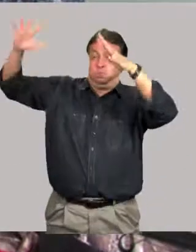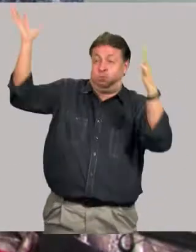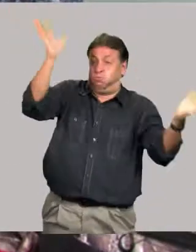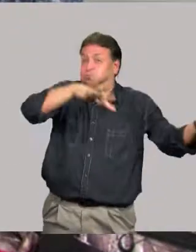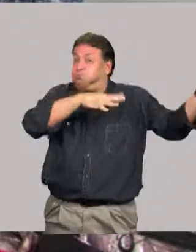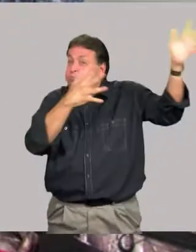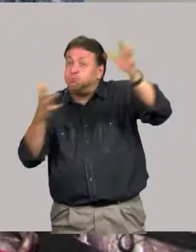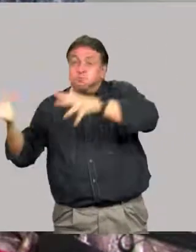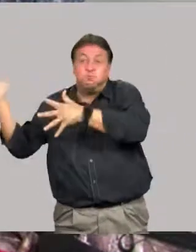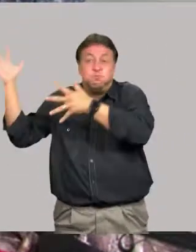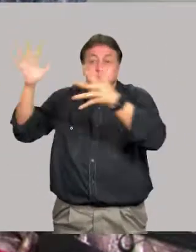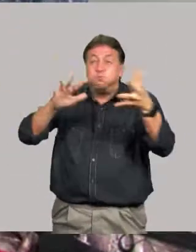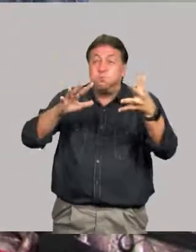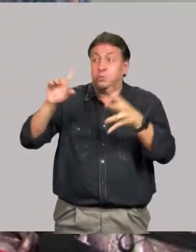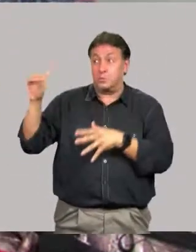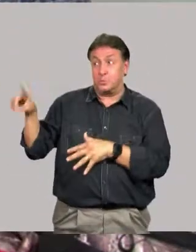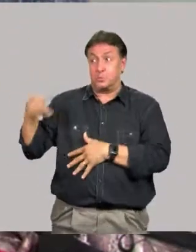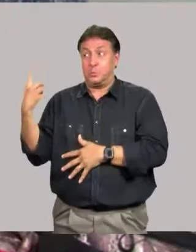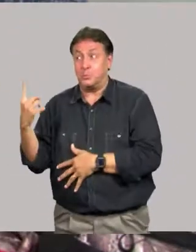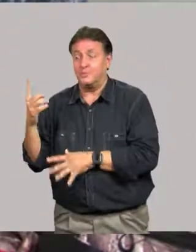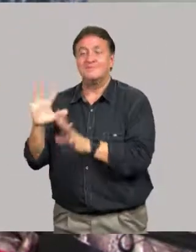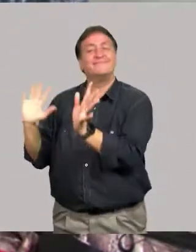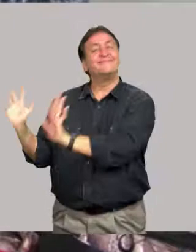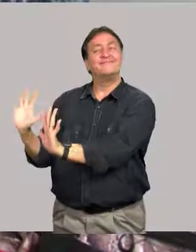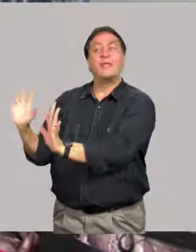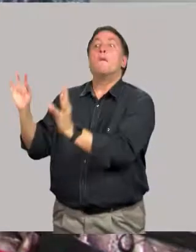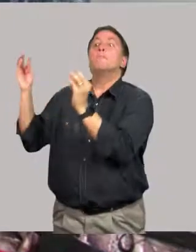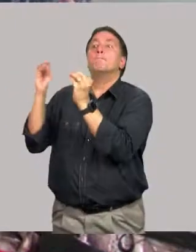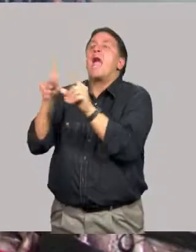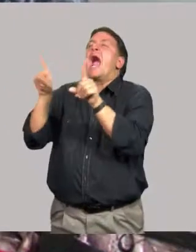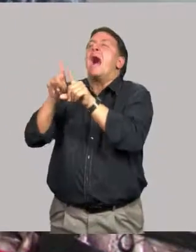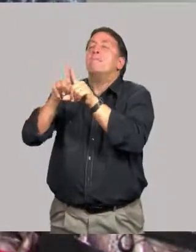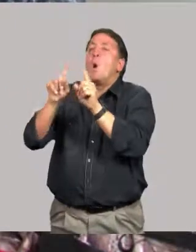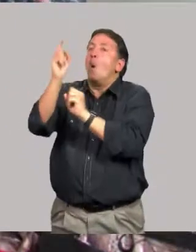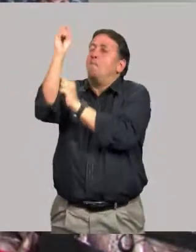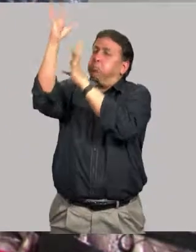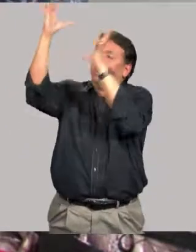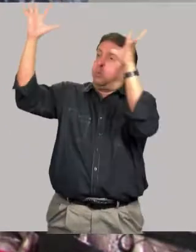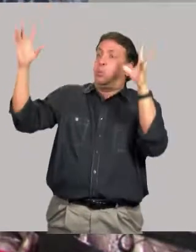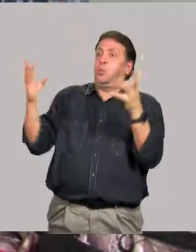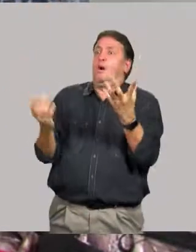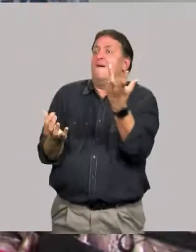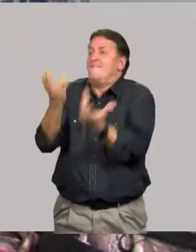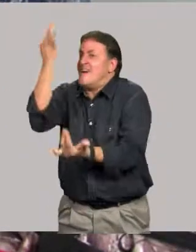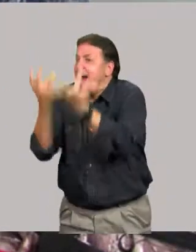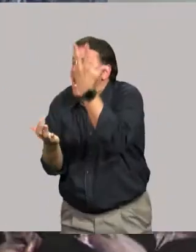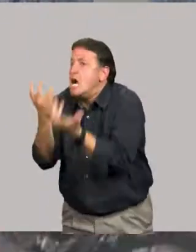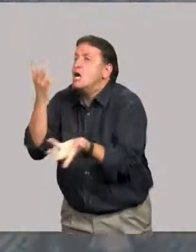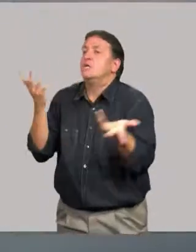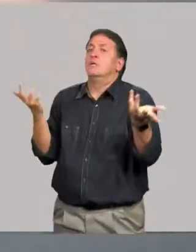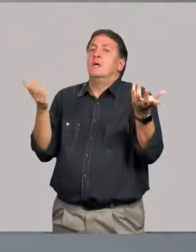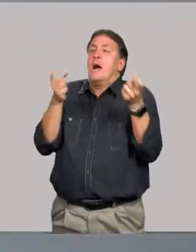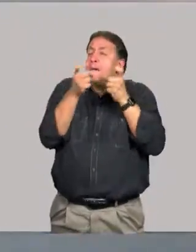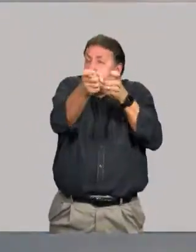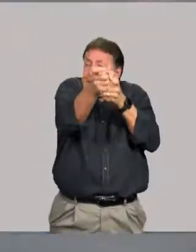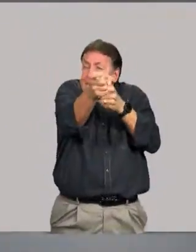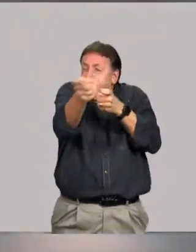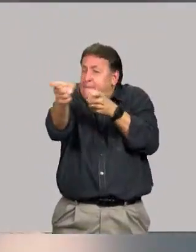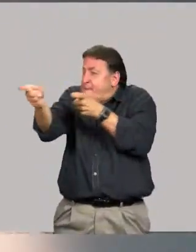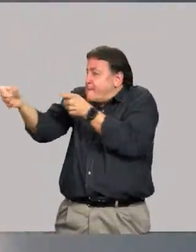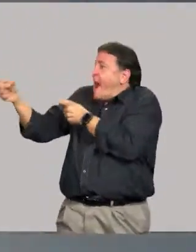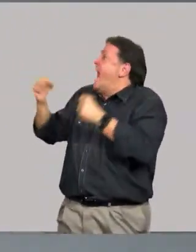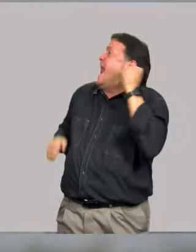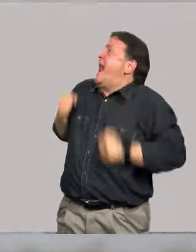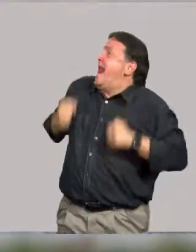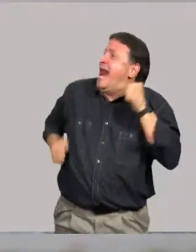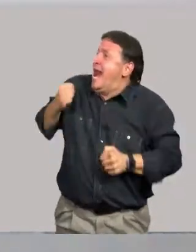and we're ready for the storm. You know what? We're ready for any disaster. I mean, these kits are great for other situations too. Weather isn't